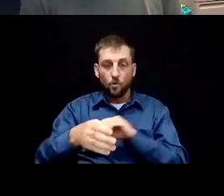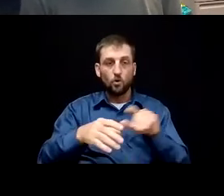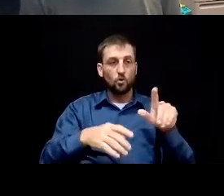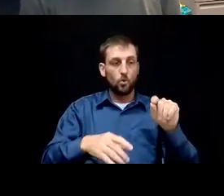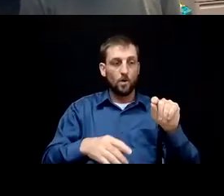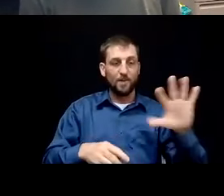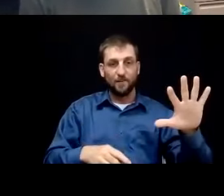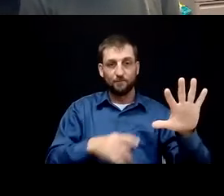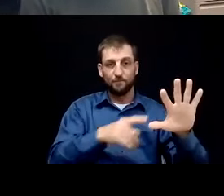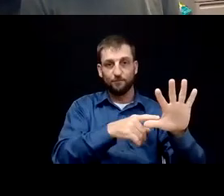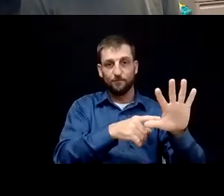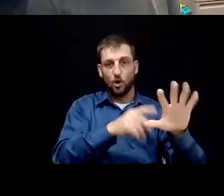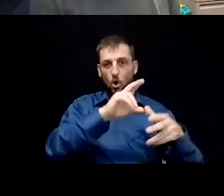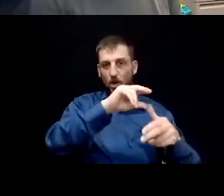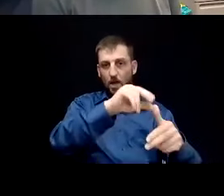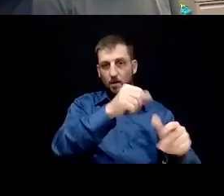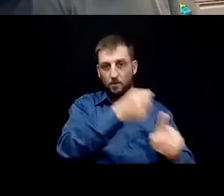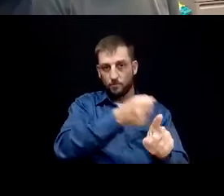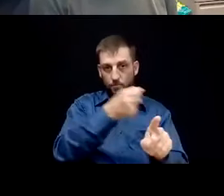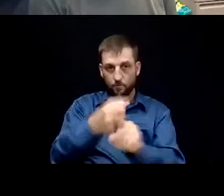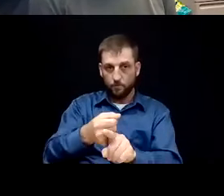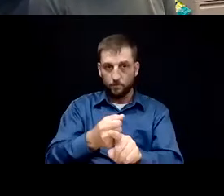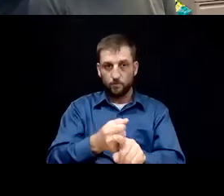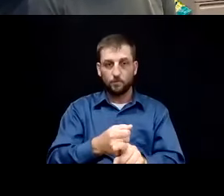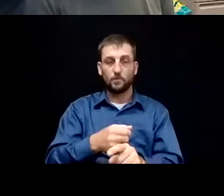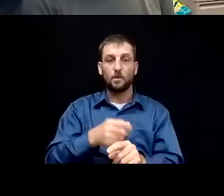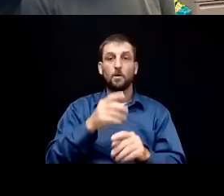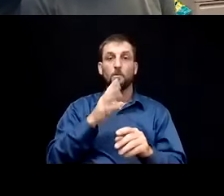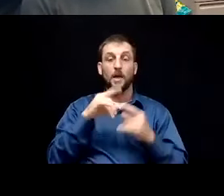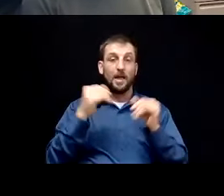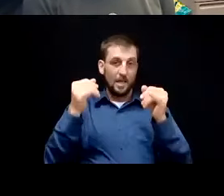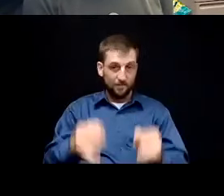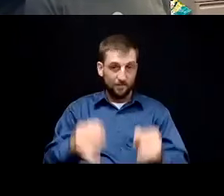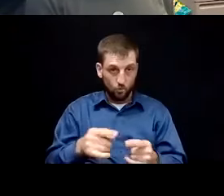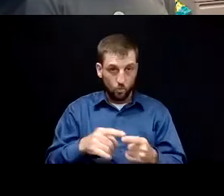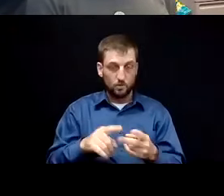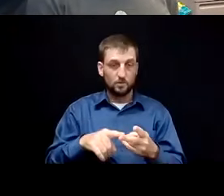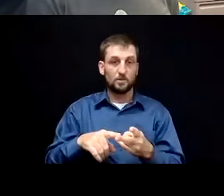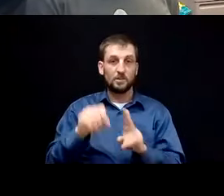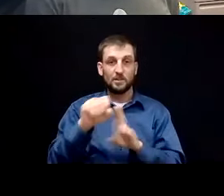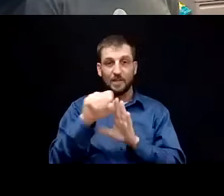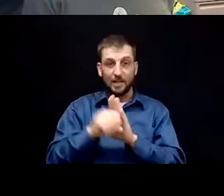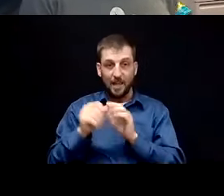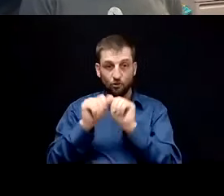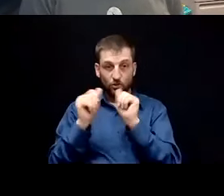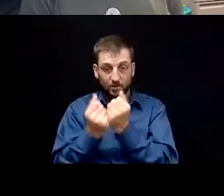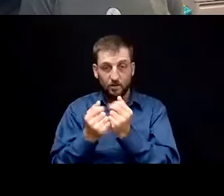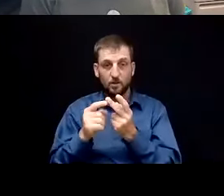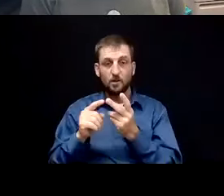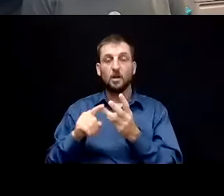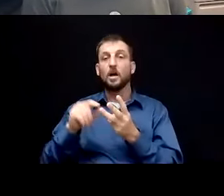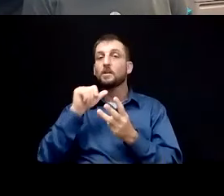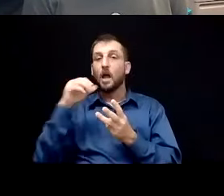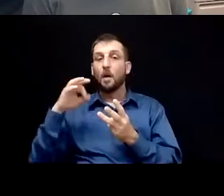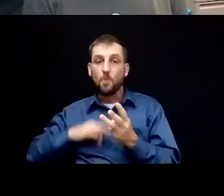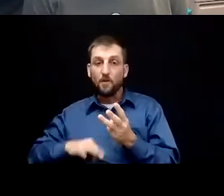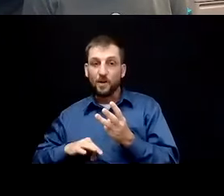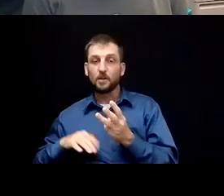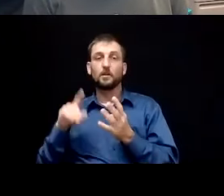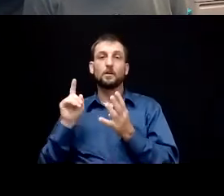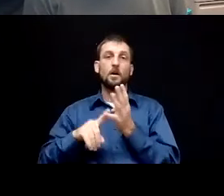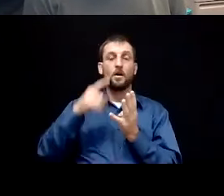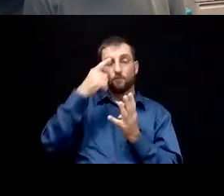include individuals, state agencies, nonprofit organizations, and for-profit businesses.